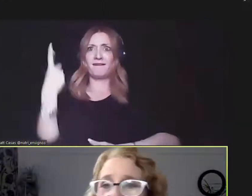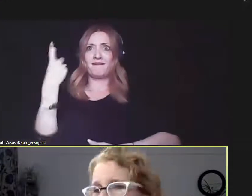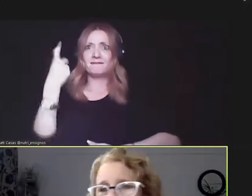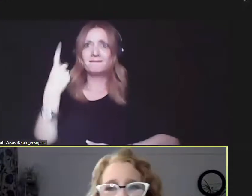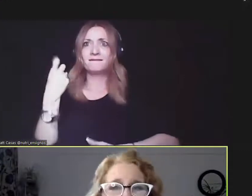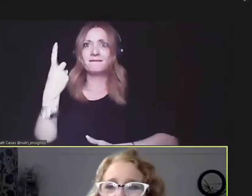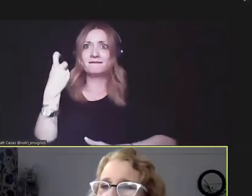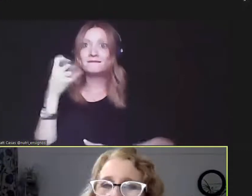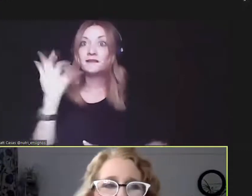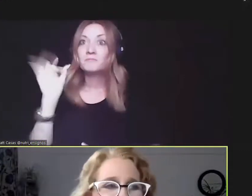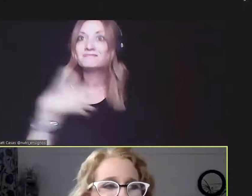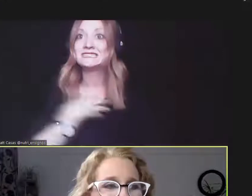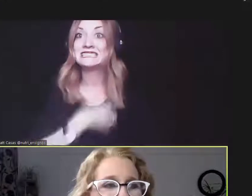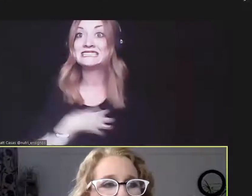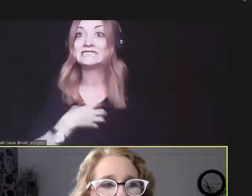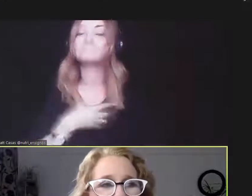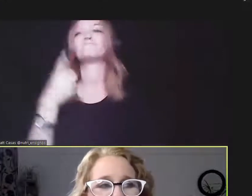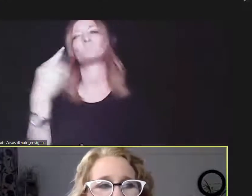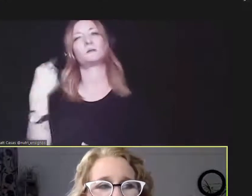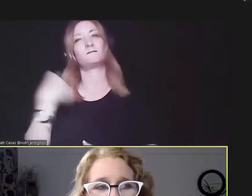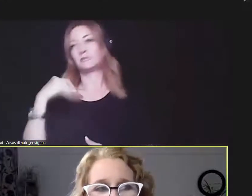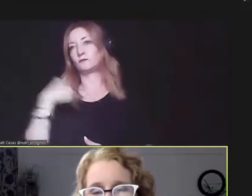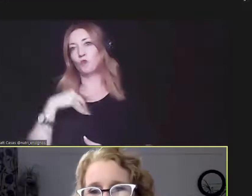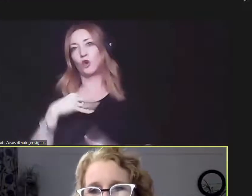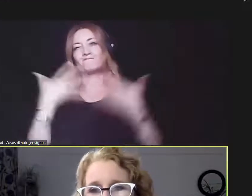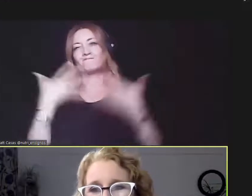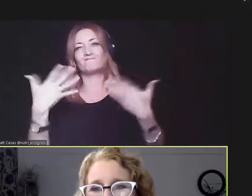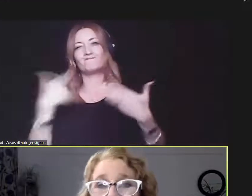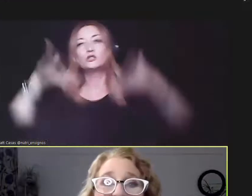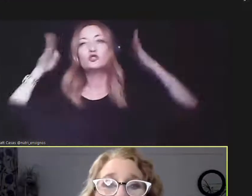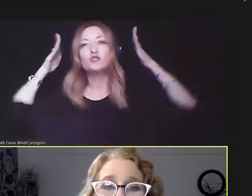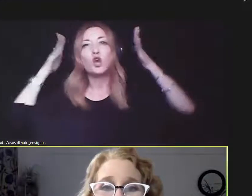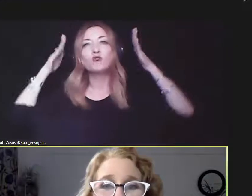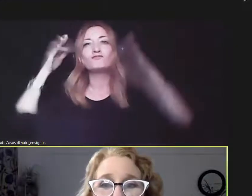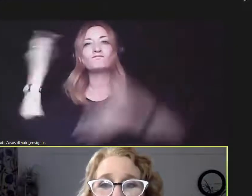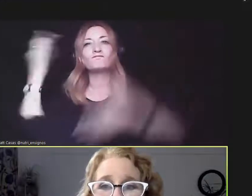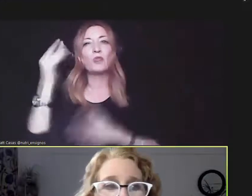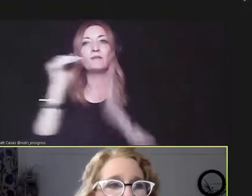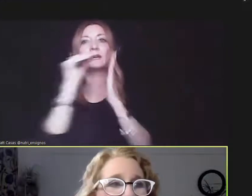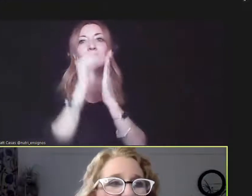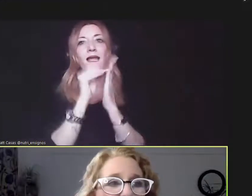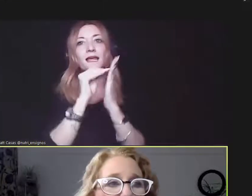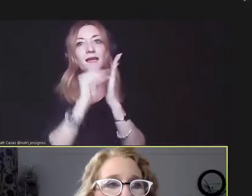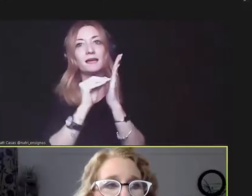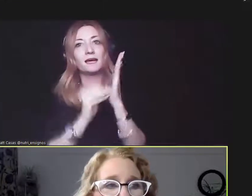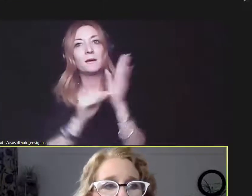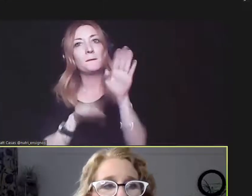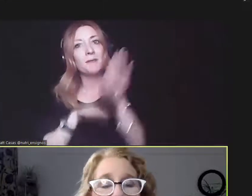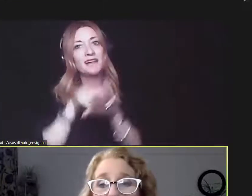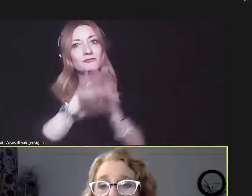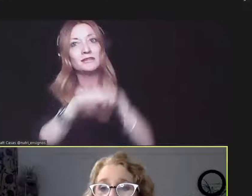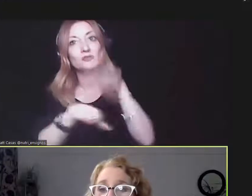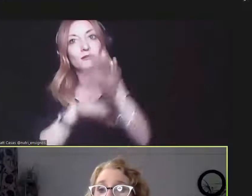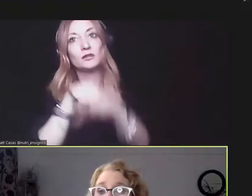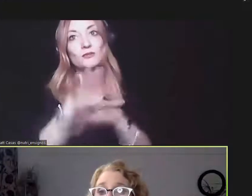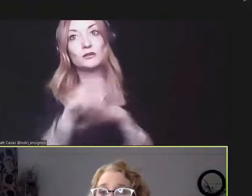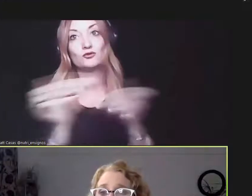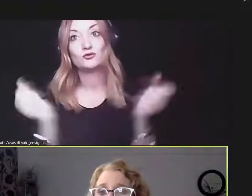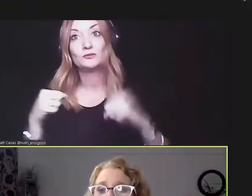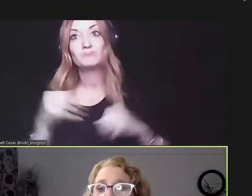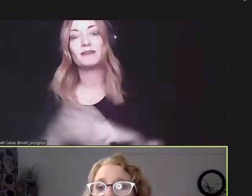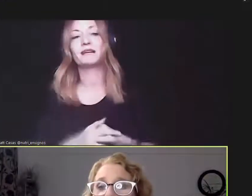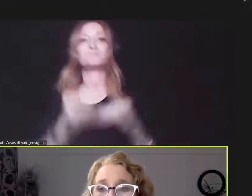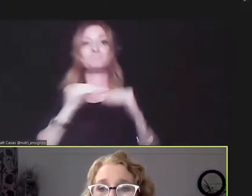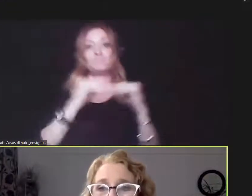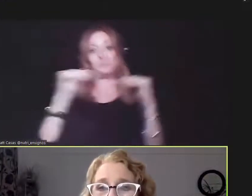4 is to sweat it out. Get exercising. Exercises that works. The